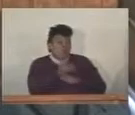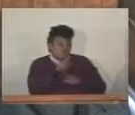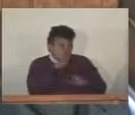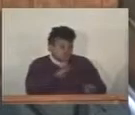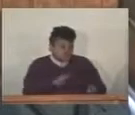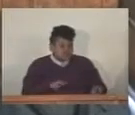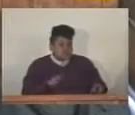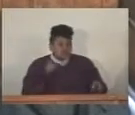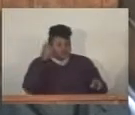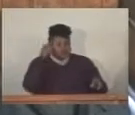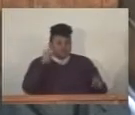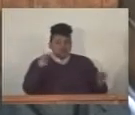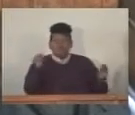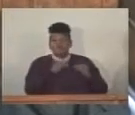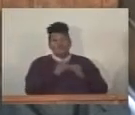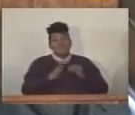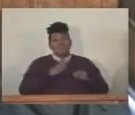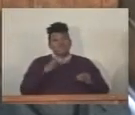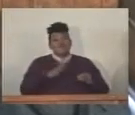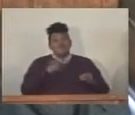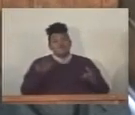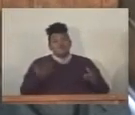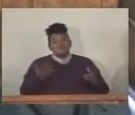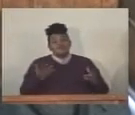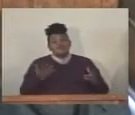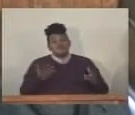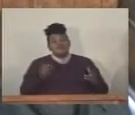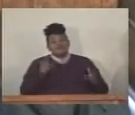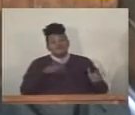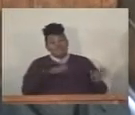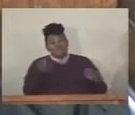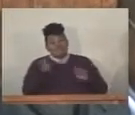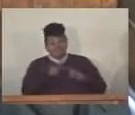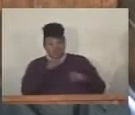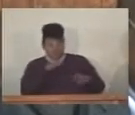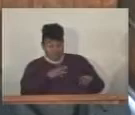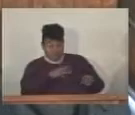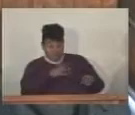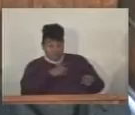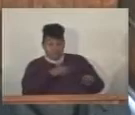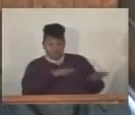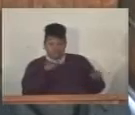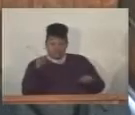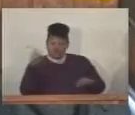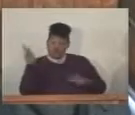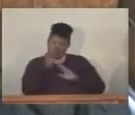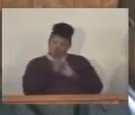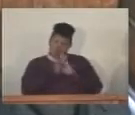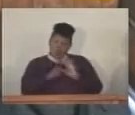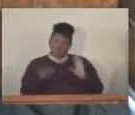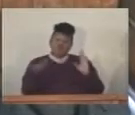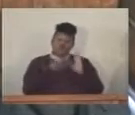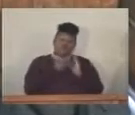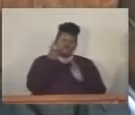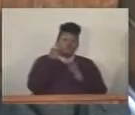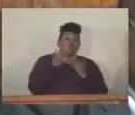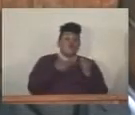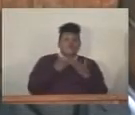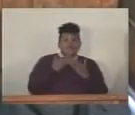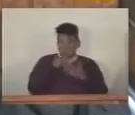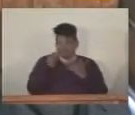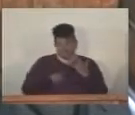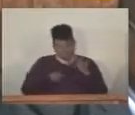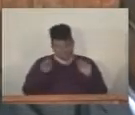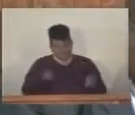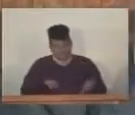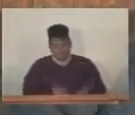for example? That is the most favored. What sort of inconvenience did you endure? And take it